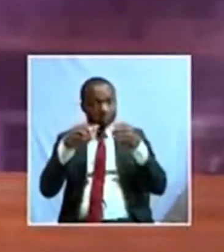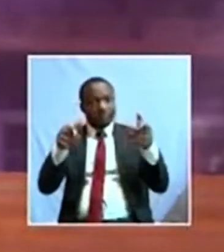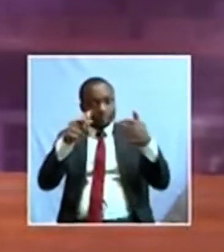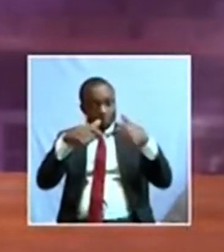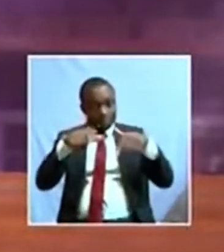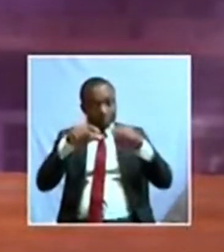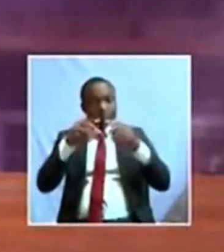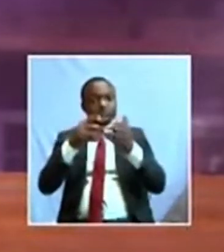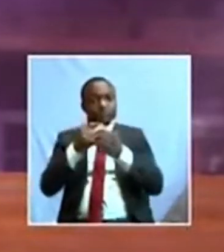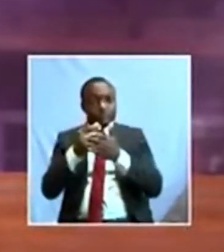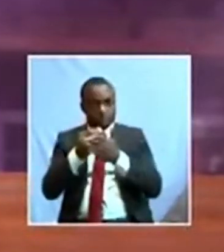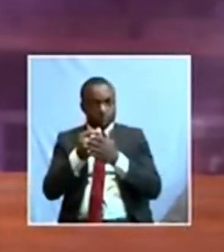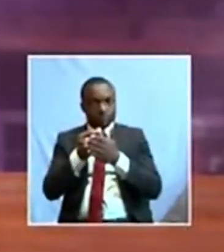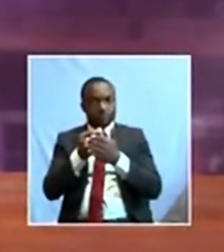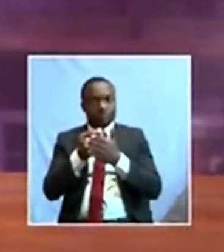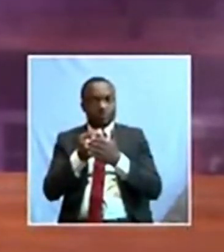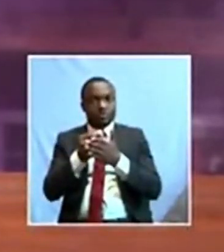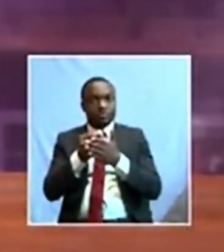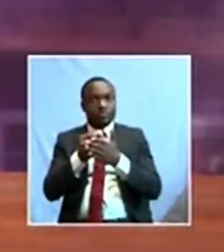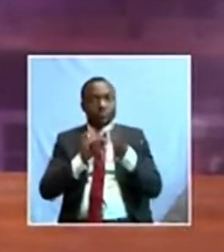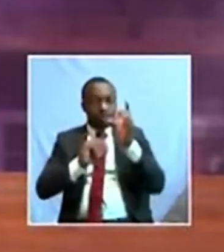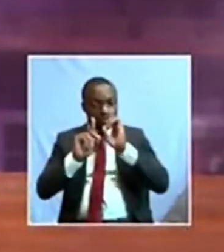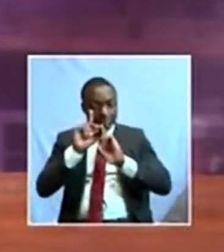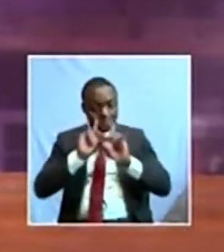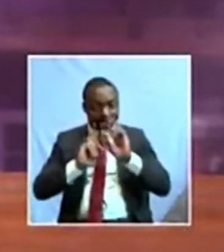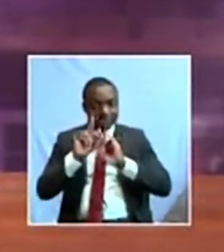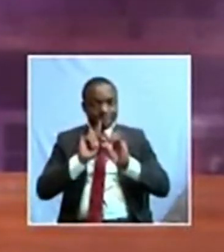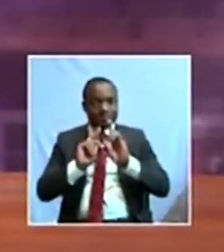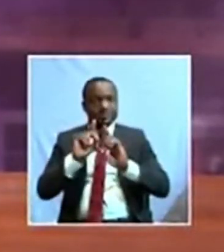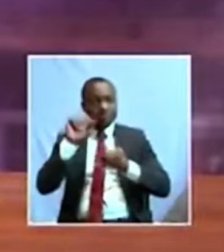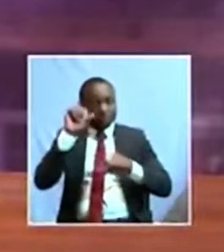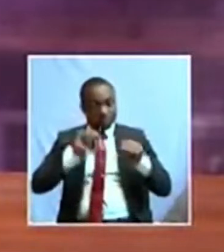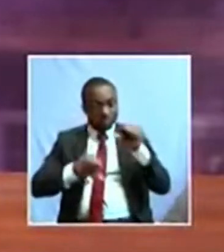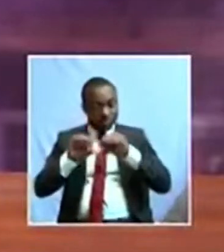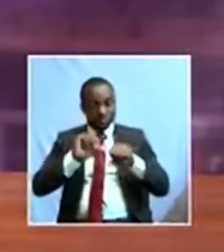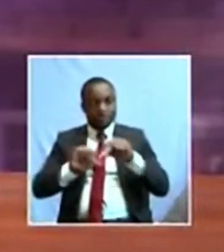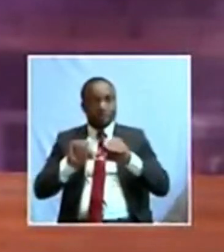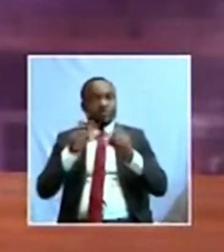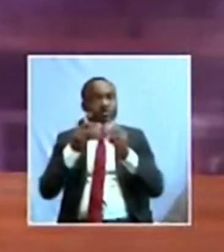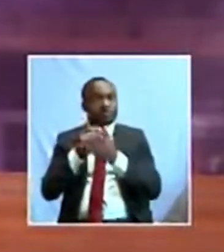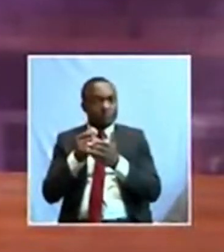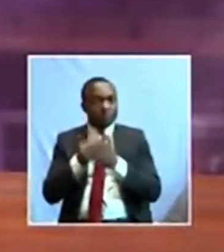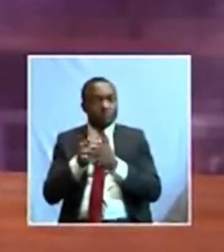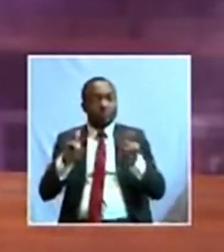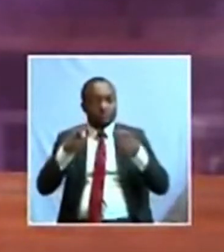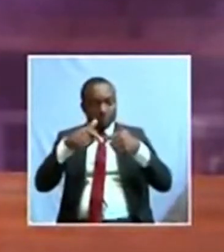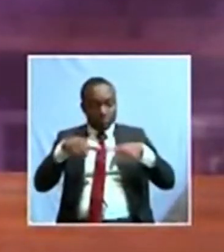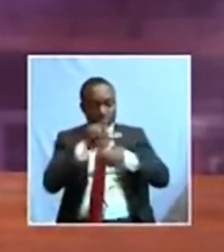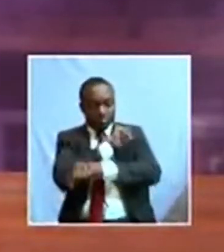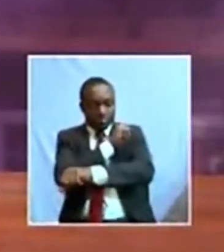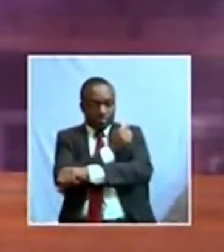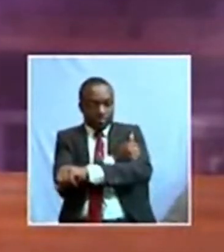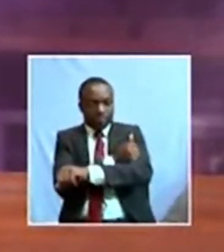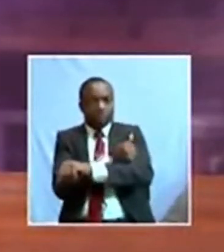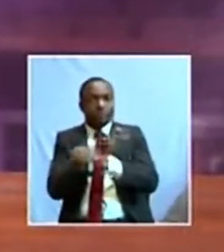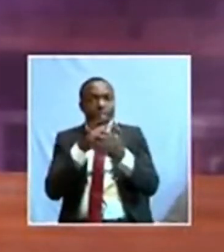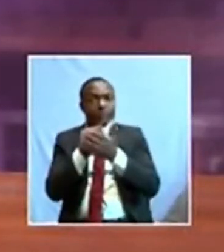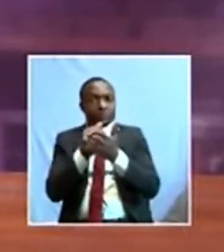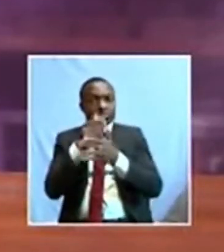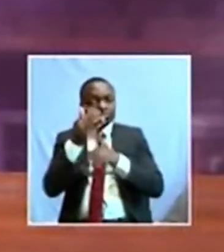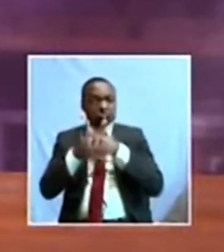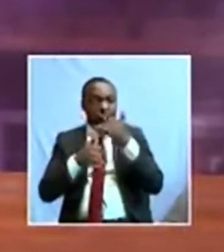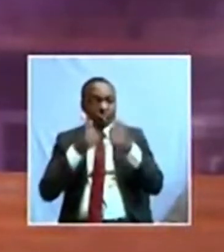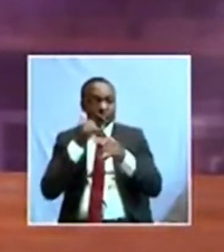Government Accounts is considering the audit of the accounts of local authorities for the financial